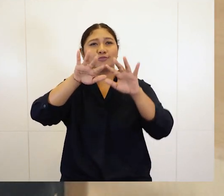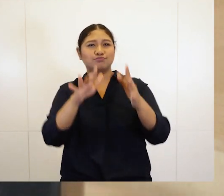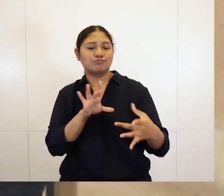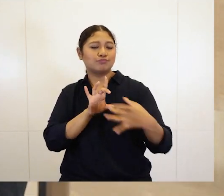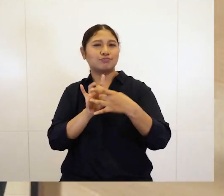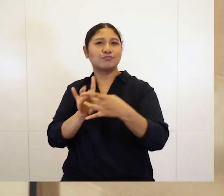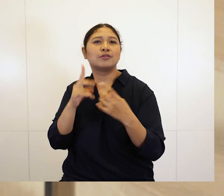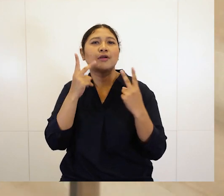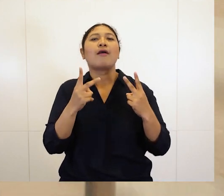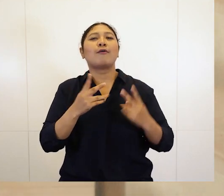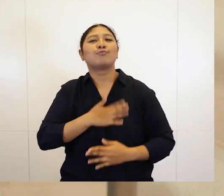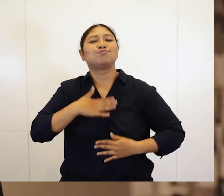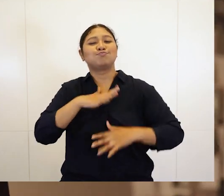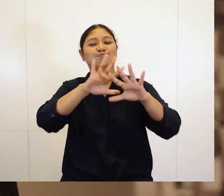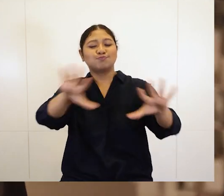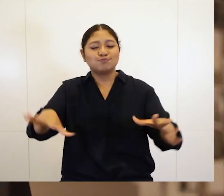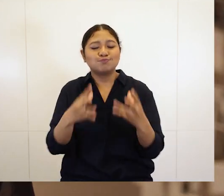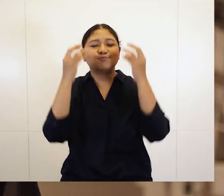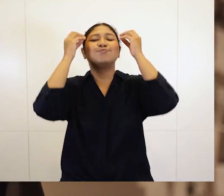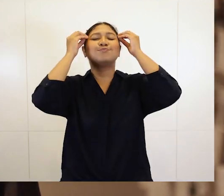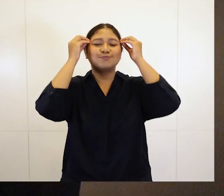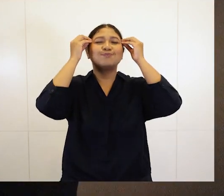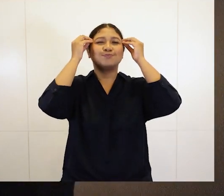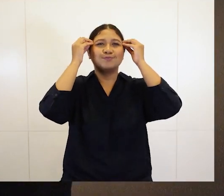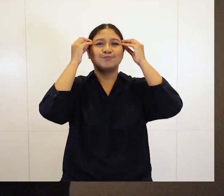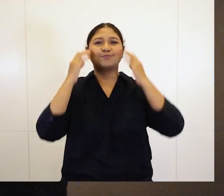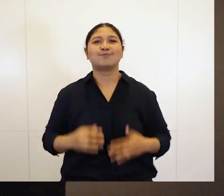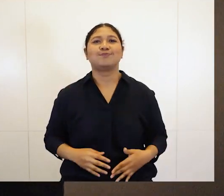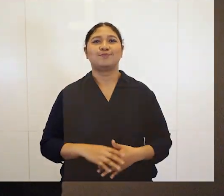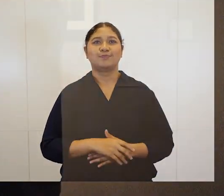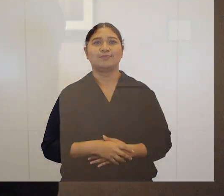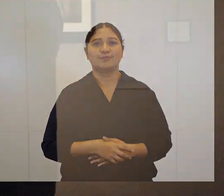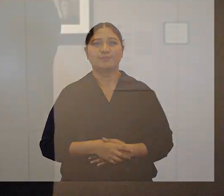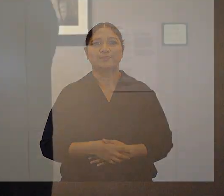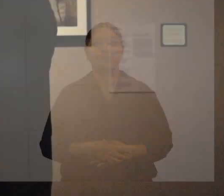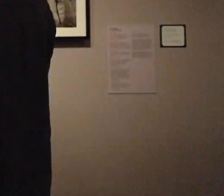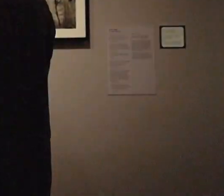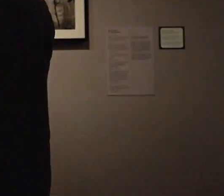And of course, to enjoy themselves, to have a walk through the gallery, to just immerse in the arts.